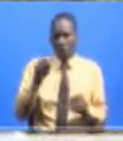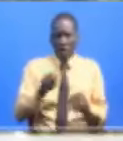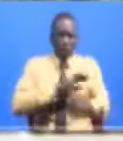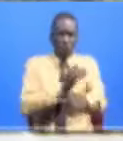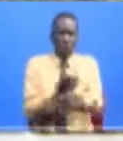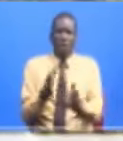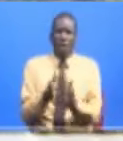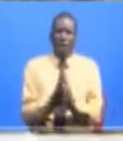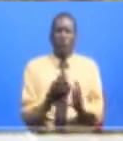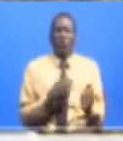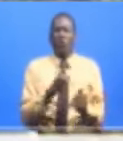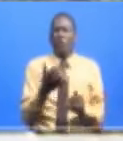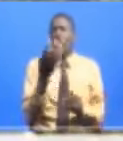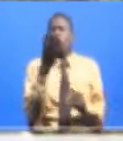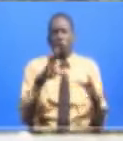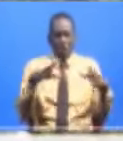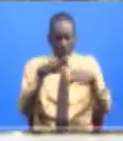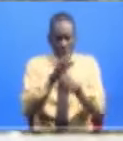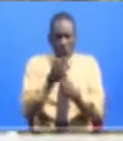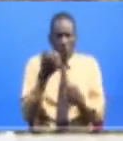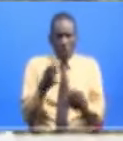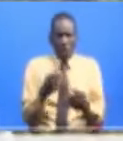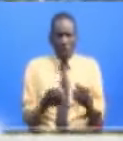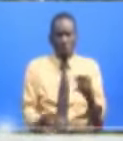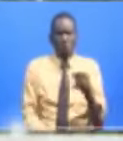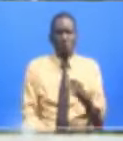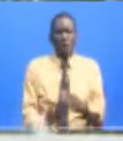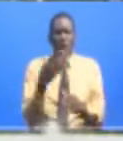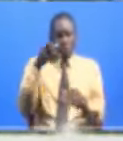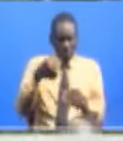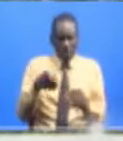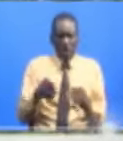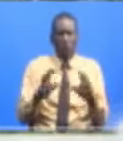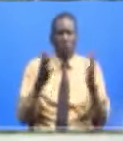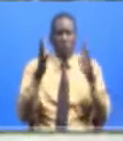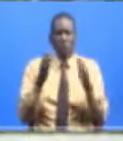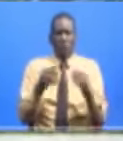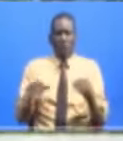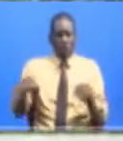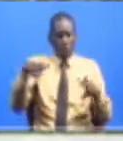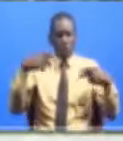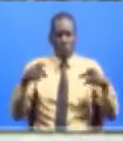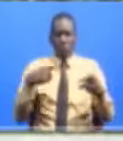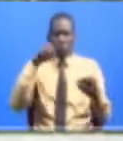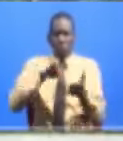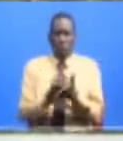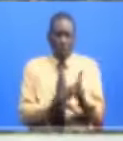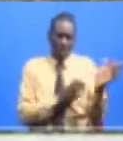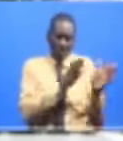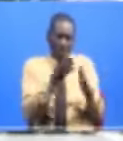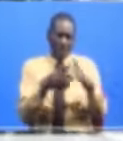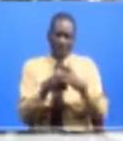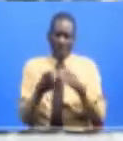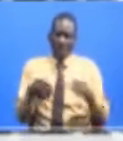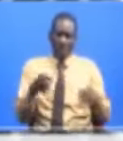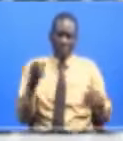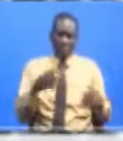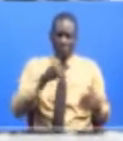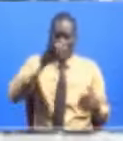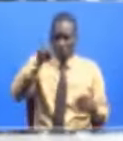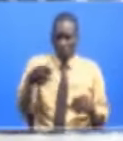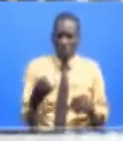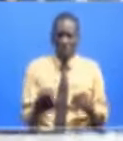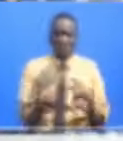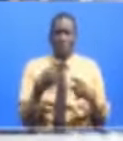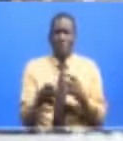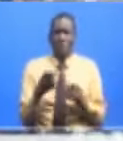other organizations ambayo wame set up in Oloolua Forest. According to the residents, the plans began early in January, but